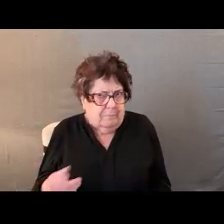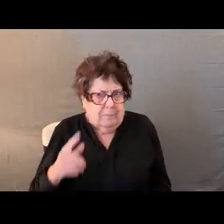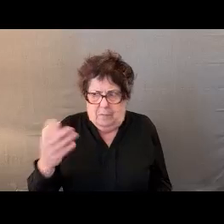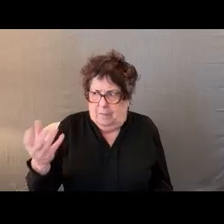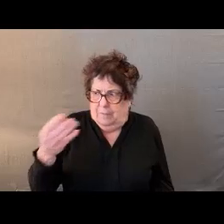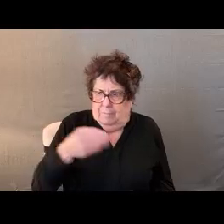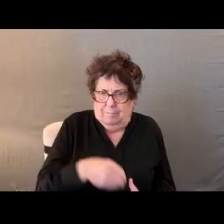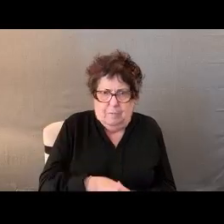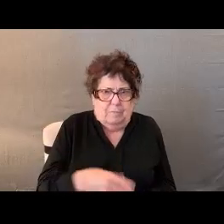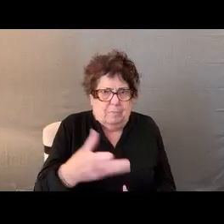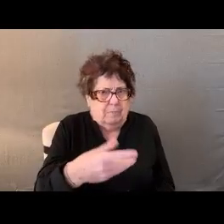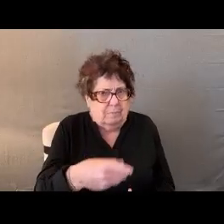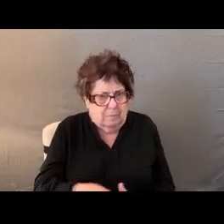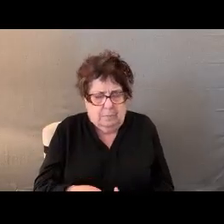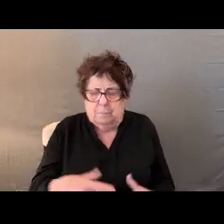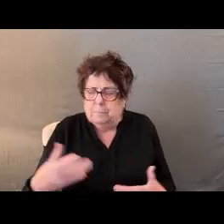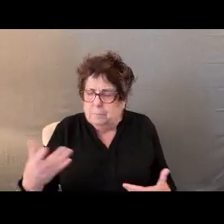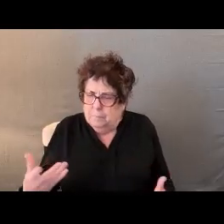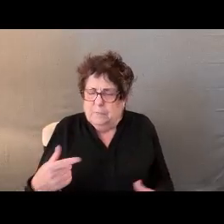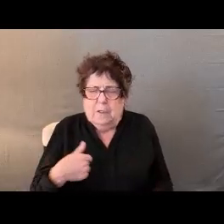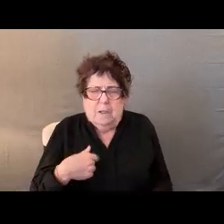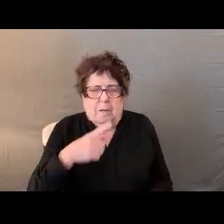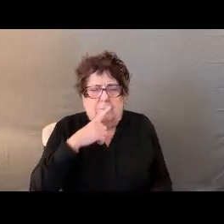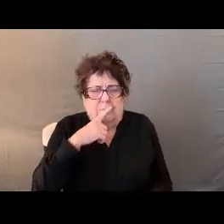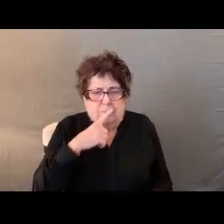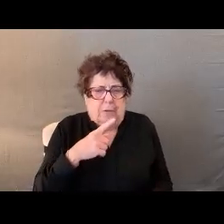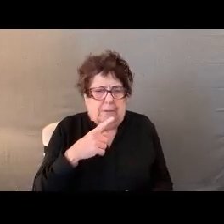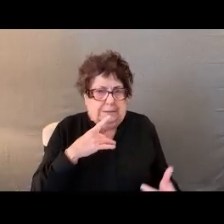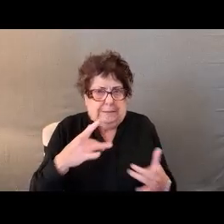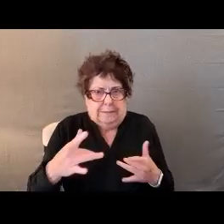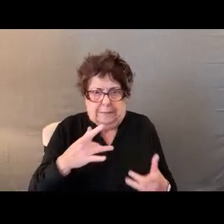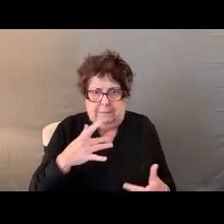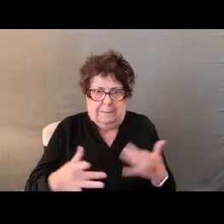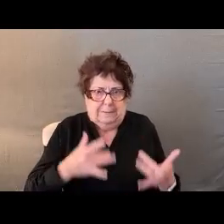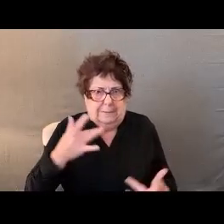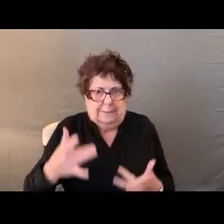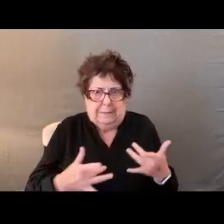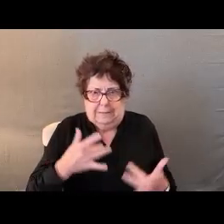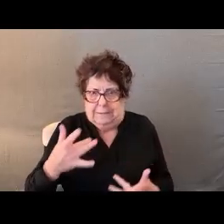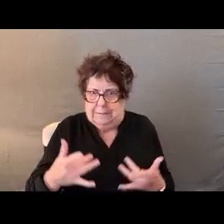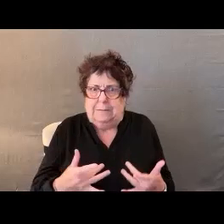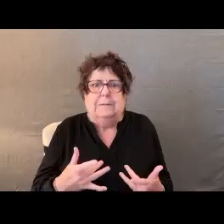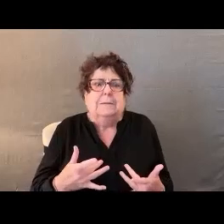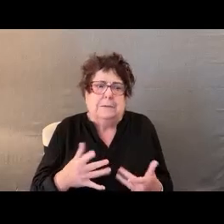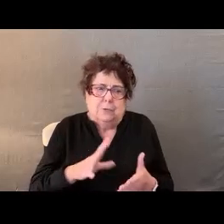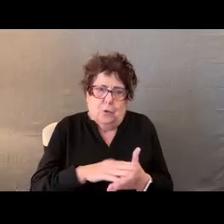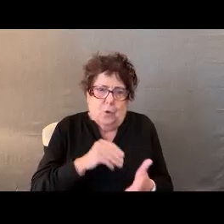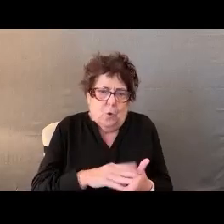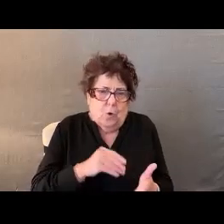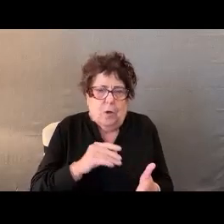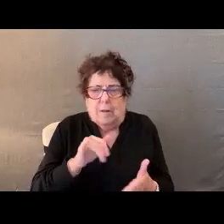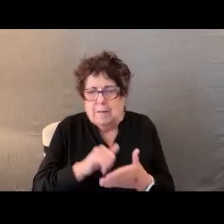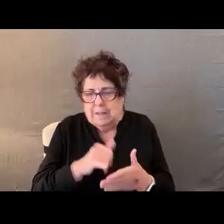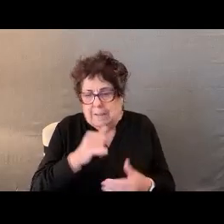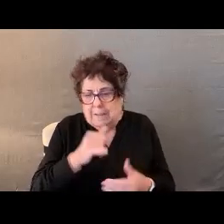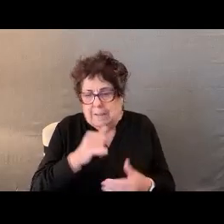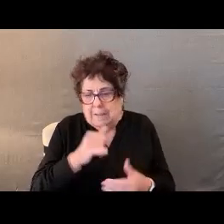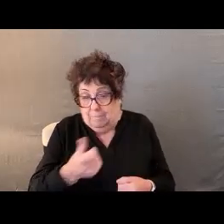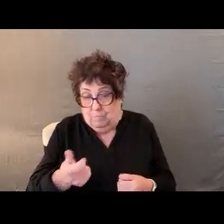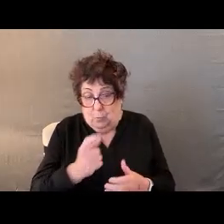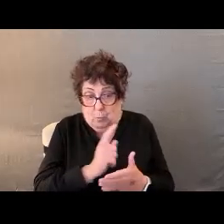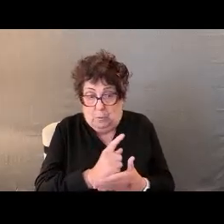all do better. And I'm very excited to learn that just in the last few weeks we had gotten approved for